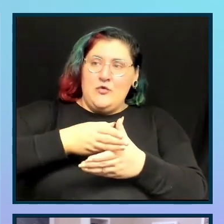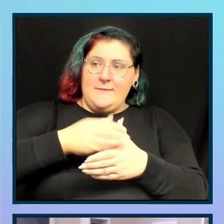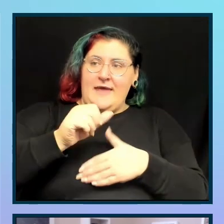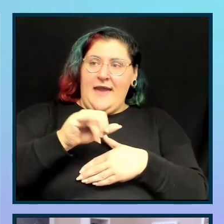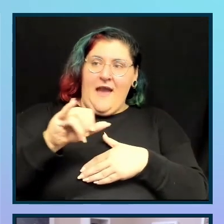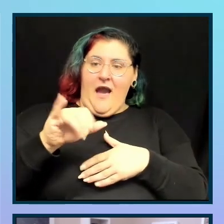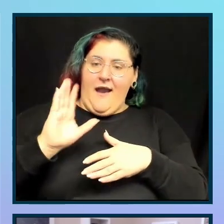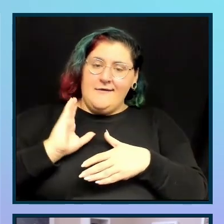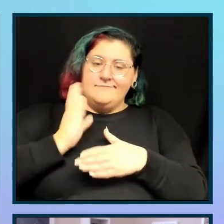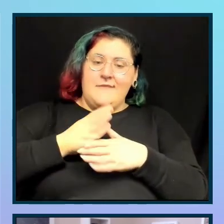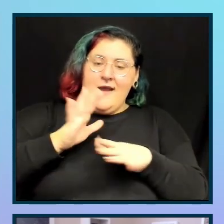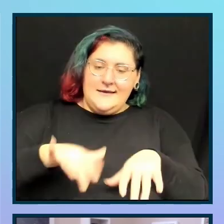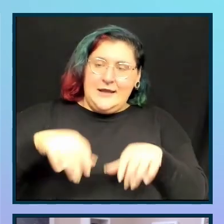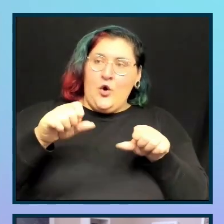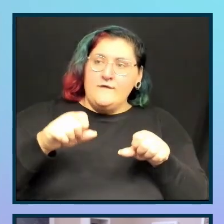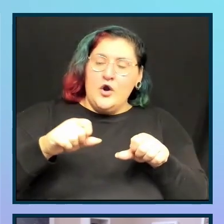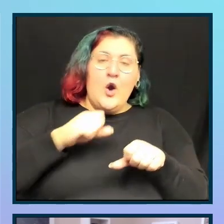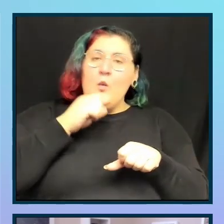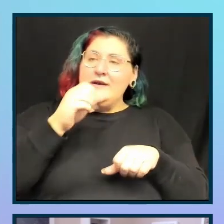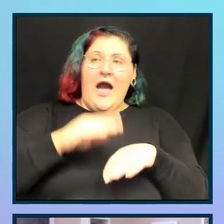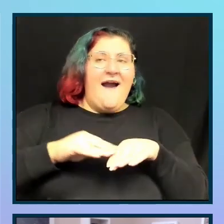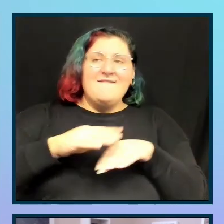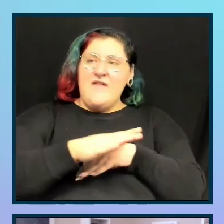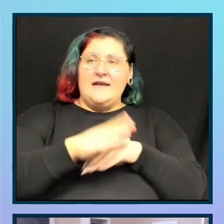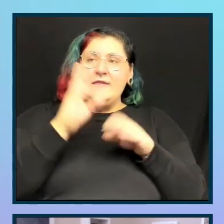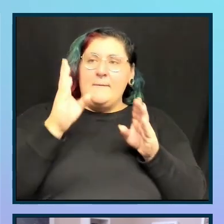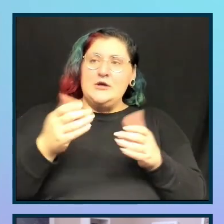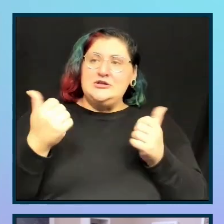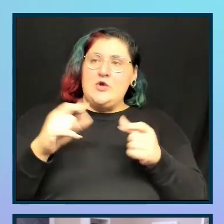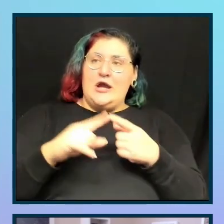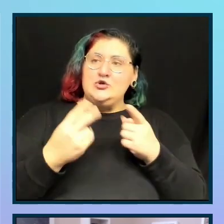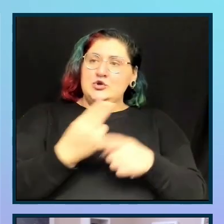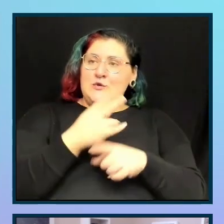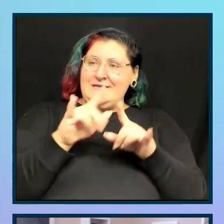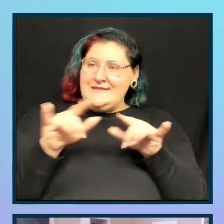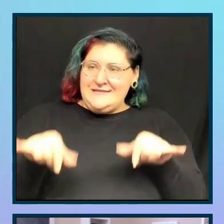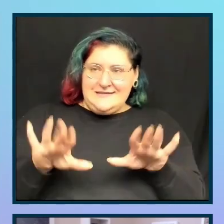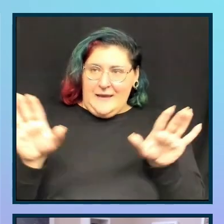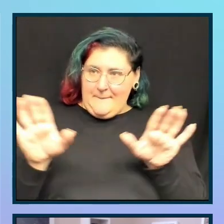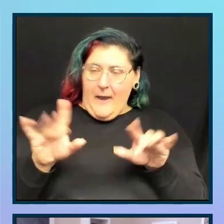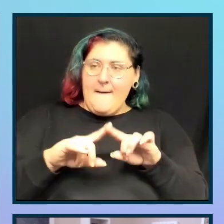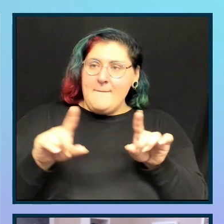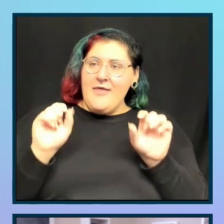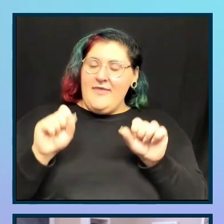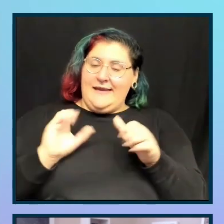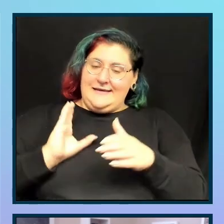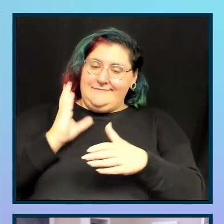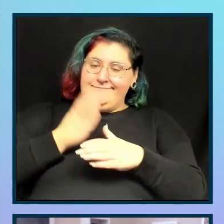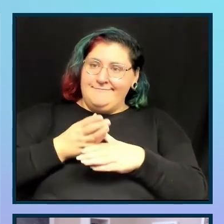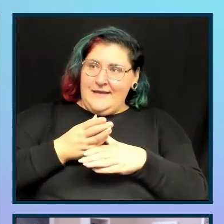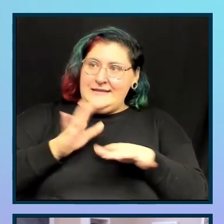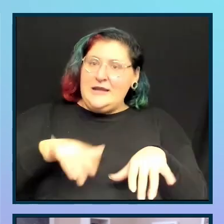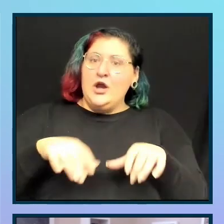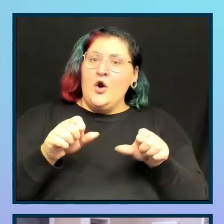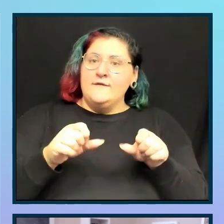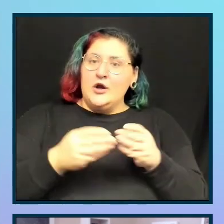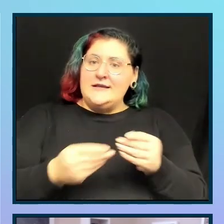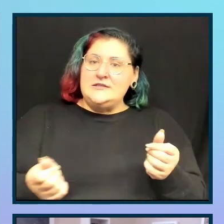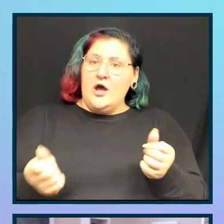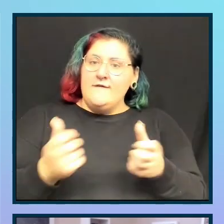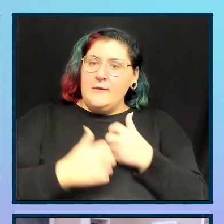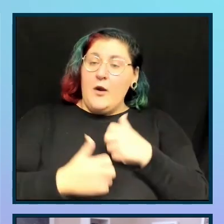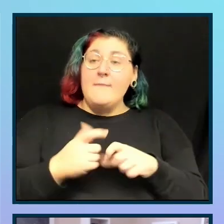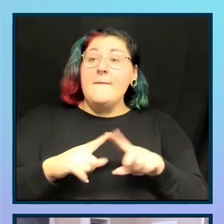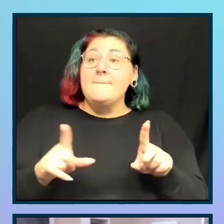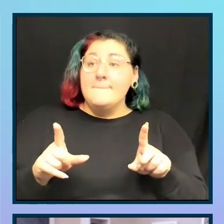not affect the person taking the exam or the person doing the employment interview. Because, if we can do